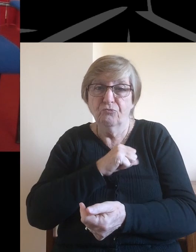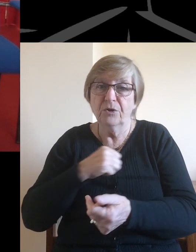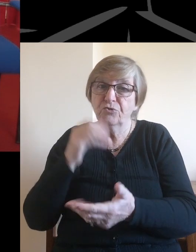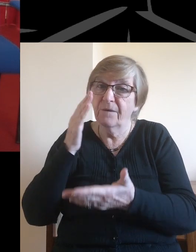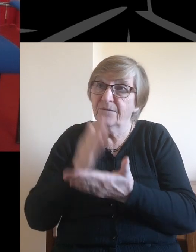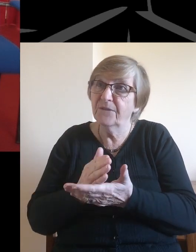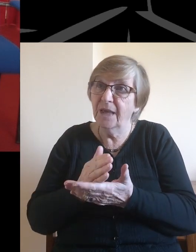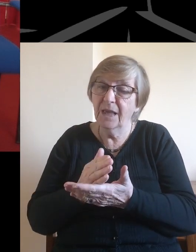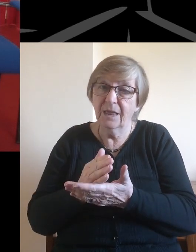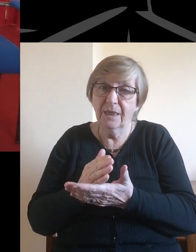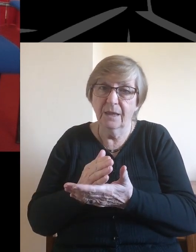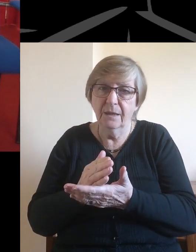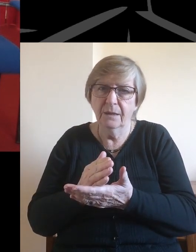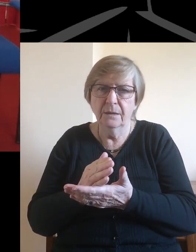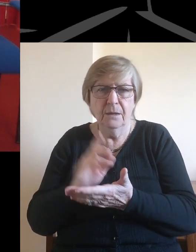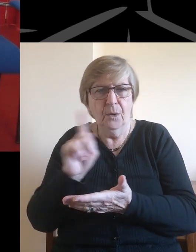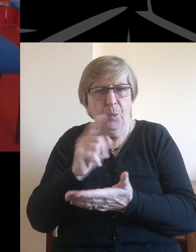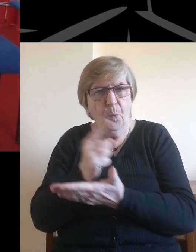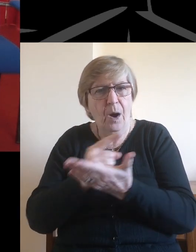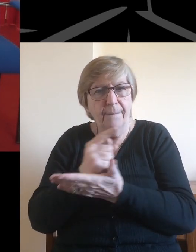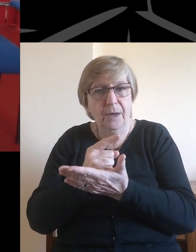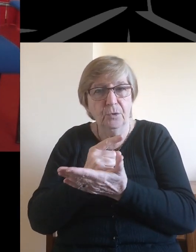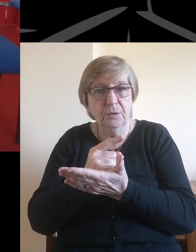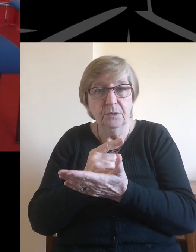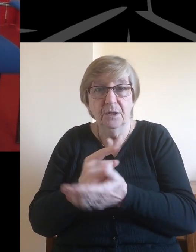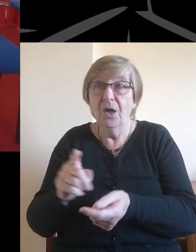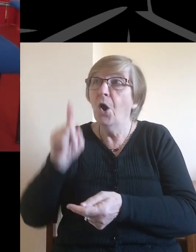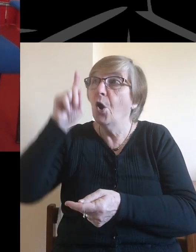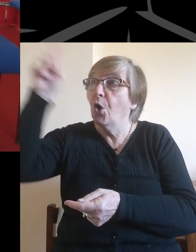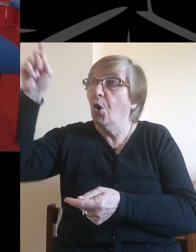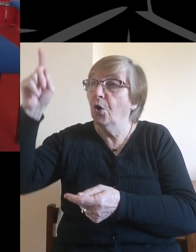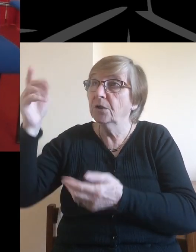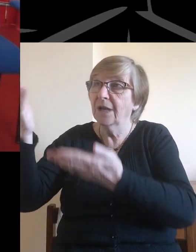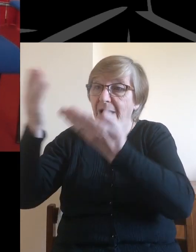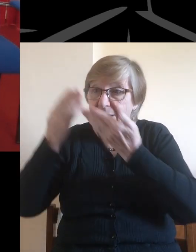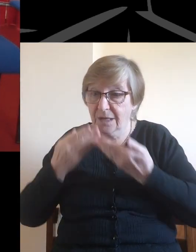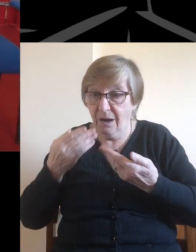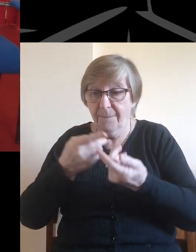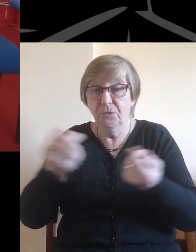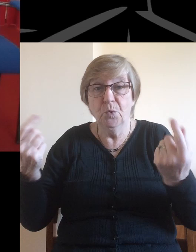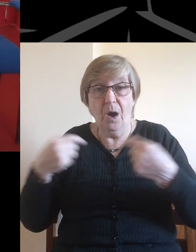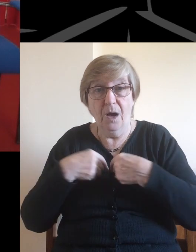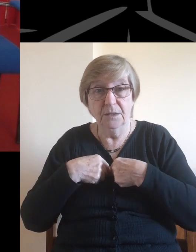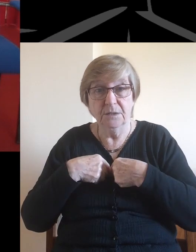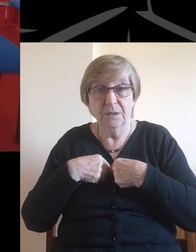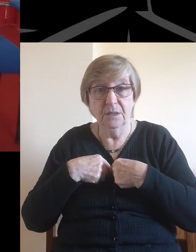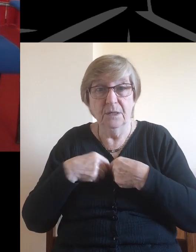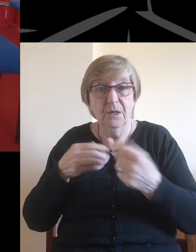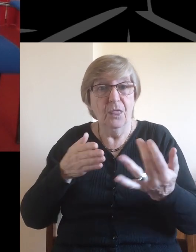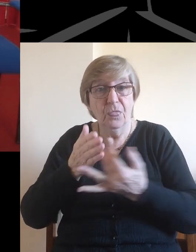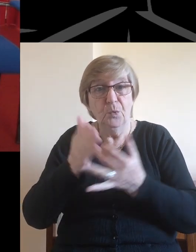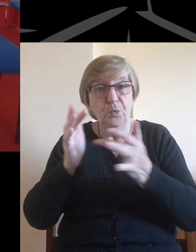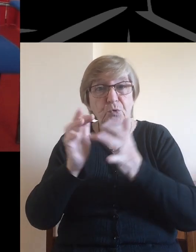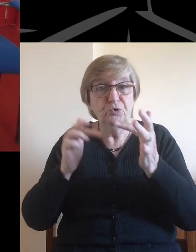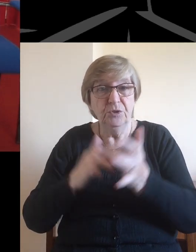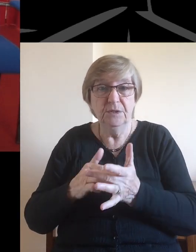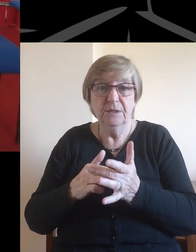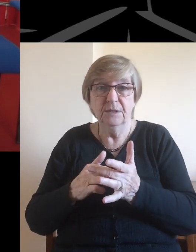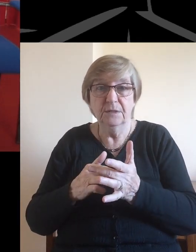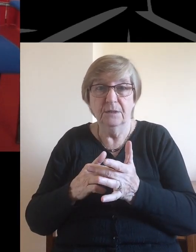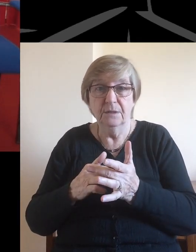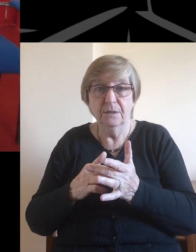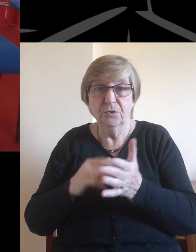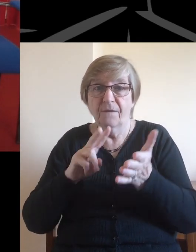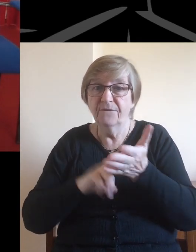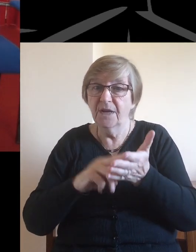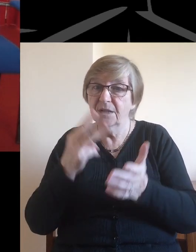faith rests on this claim that God has made himself known to us and made himself known to us in Jesus.